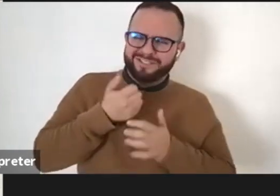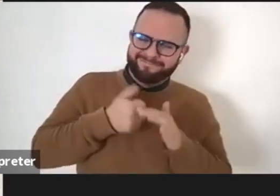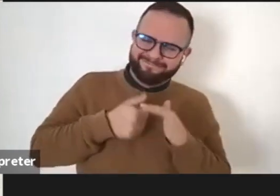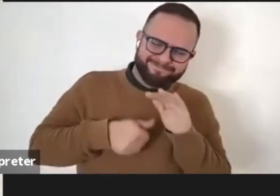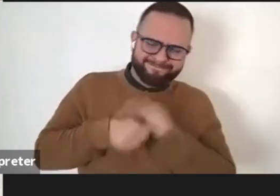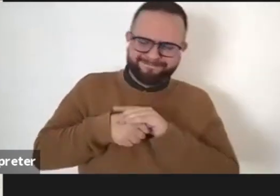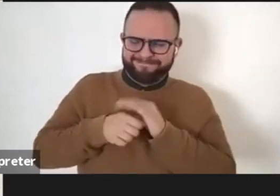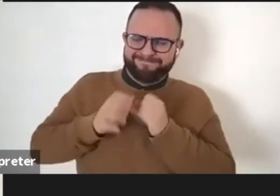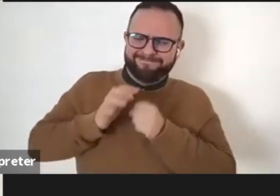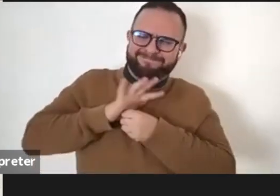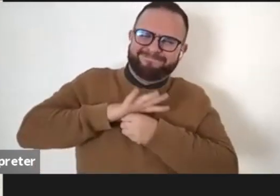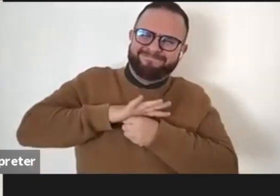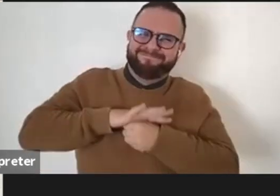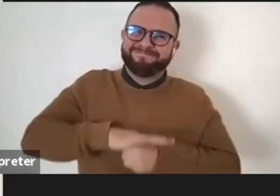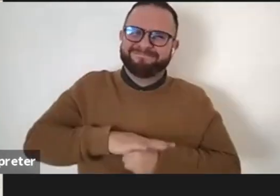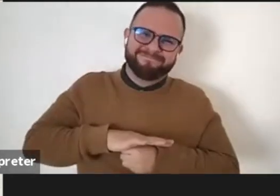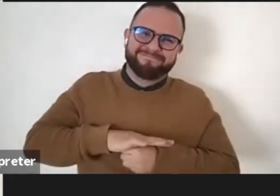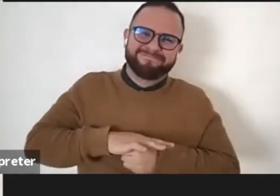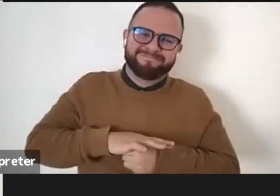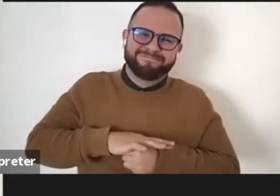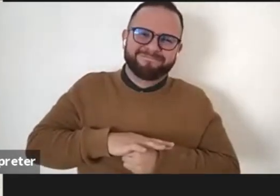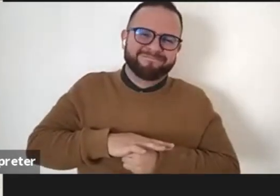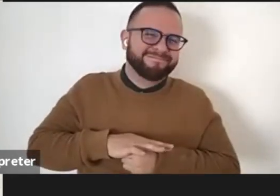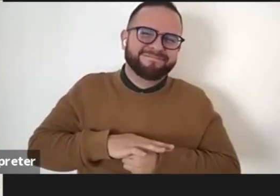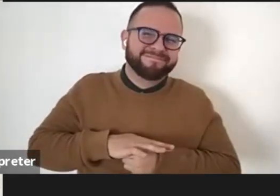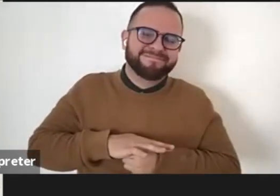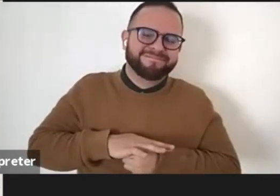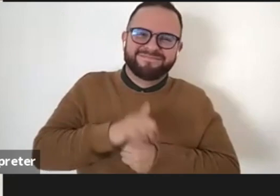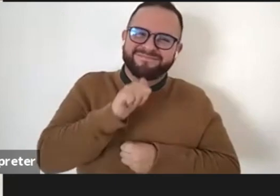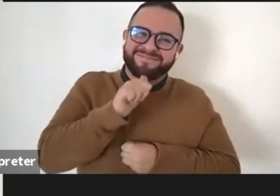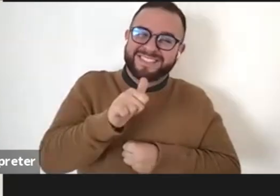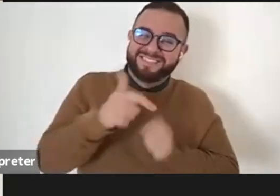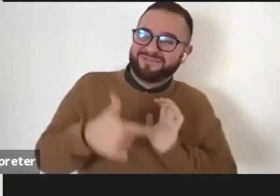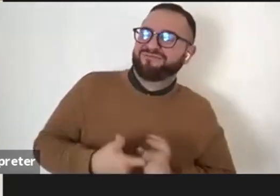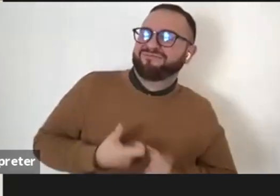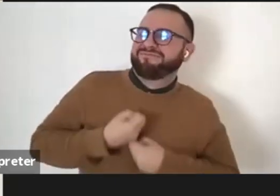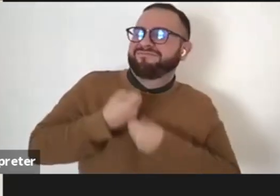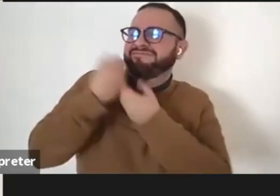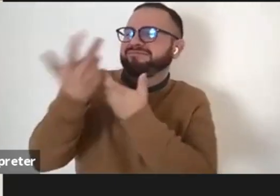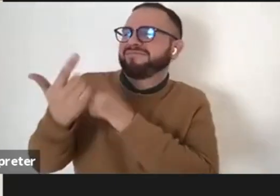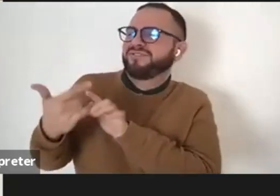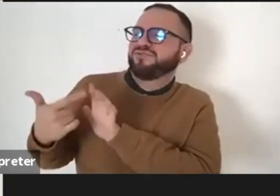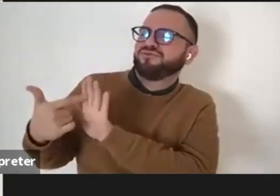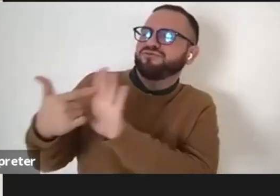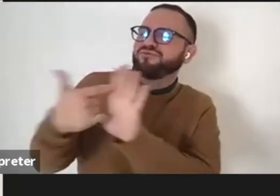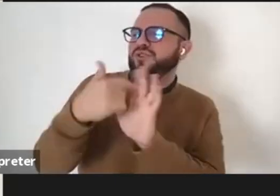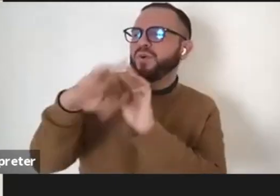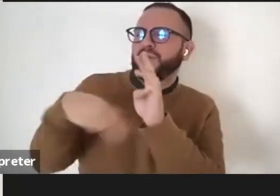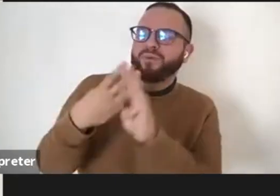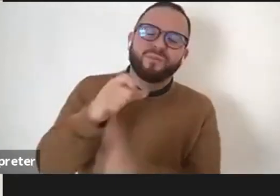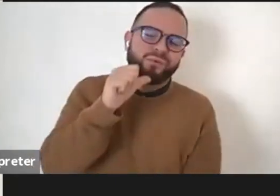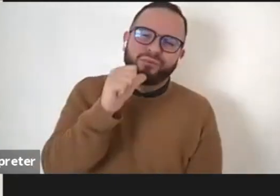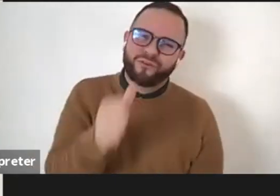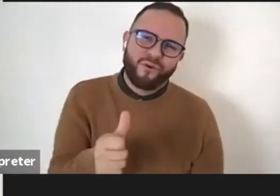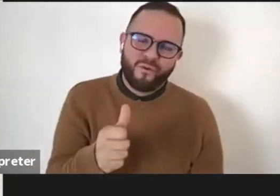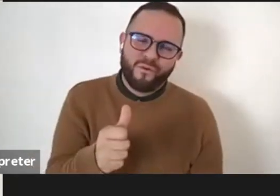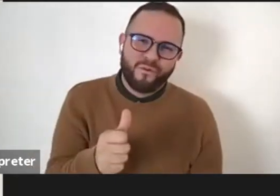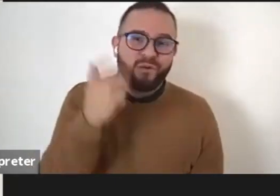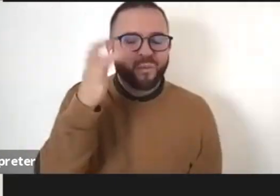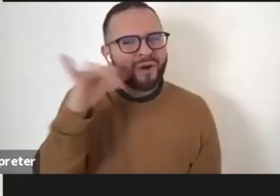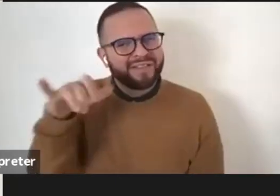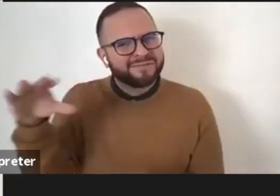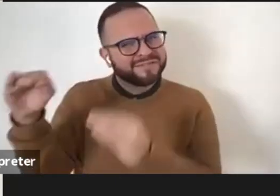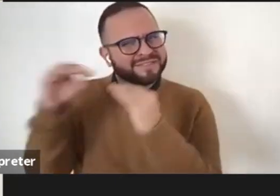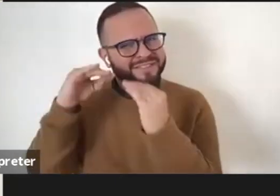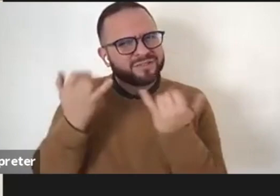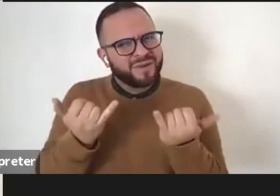is inside. She doesn't show it to the world, because that's how we're taught right now with